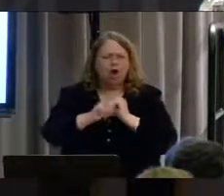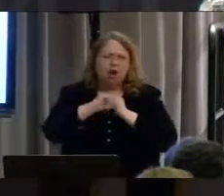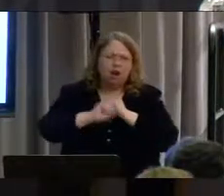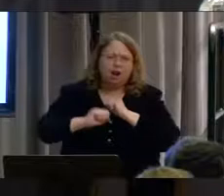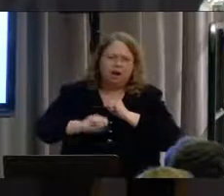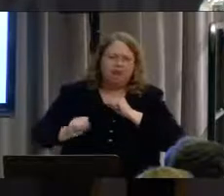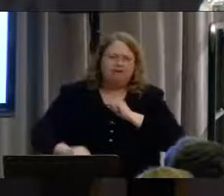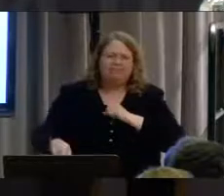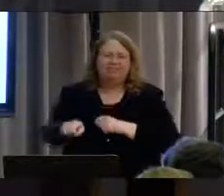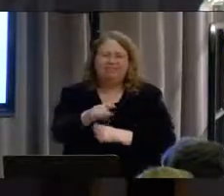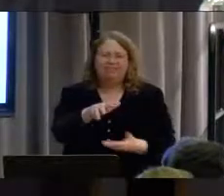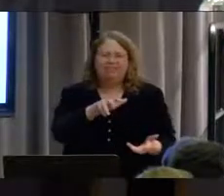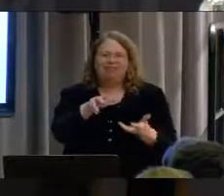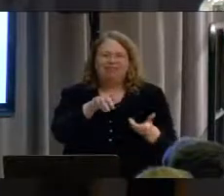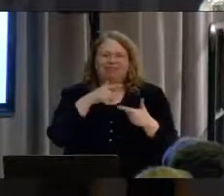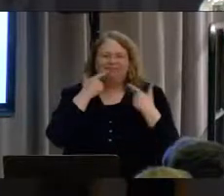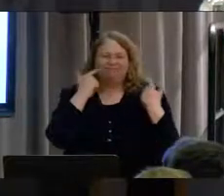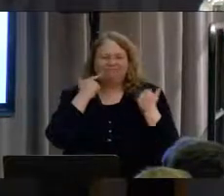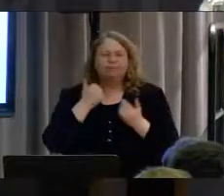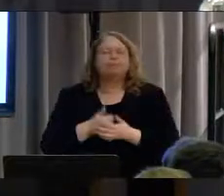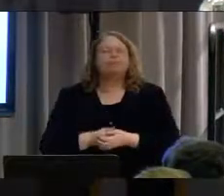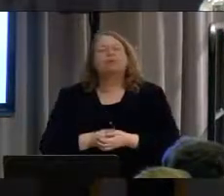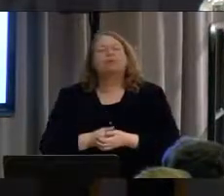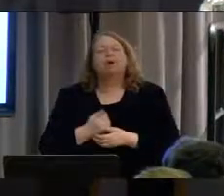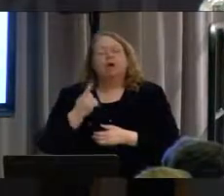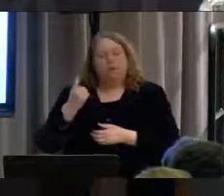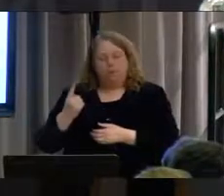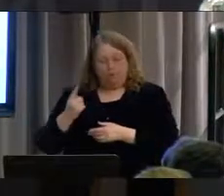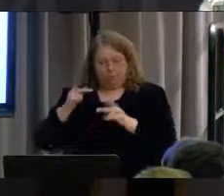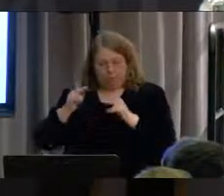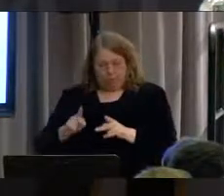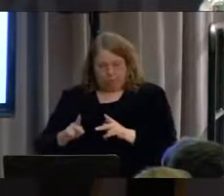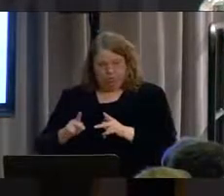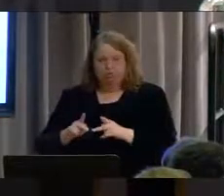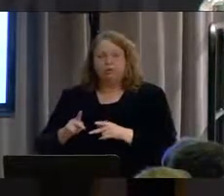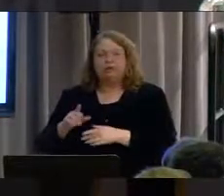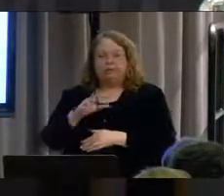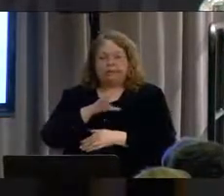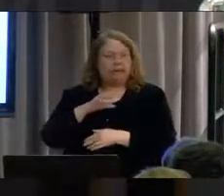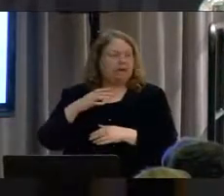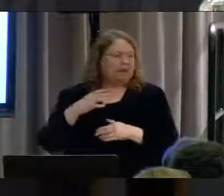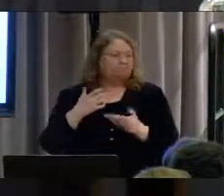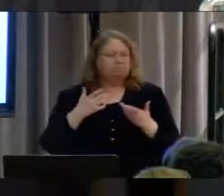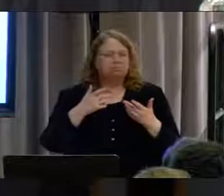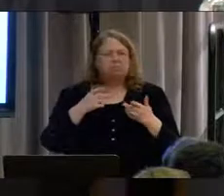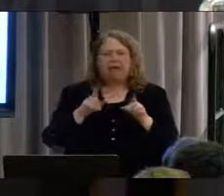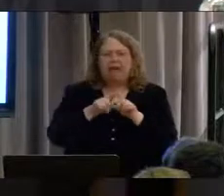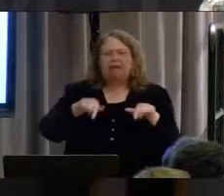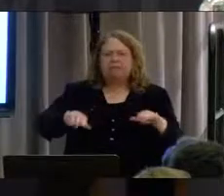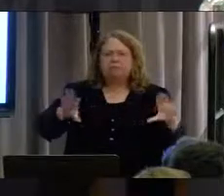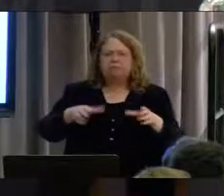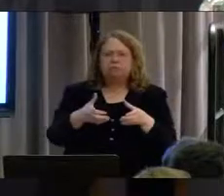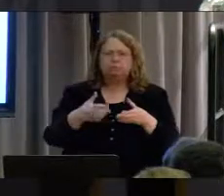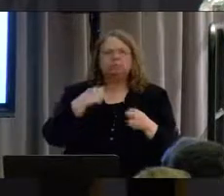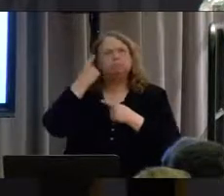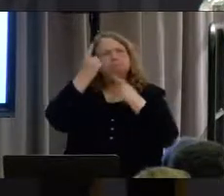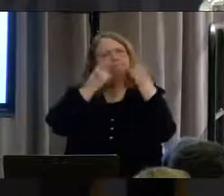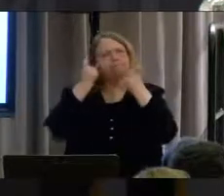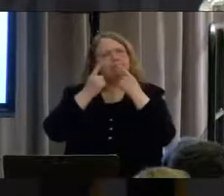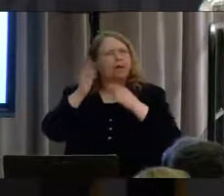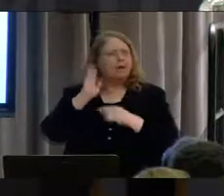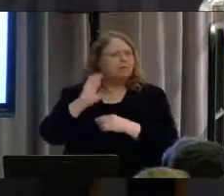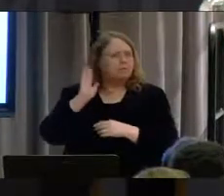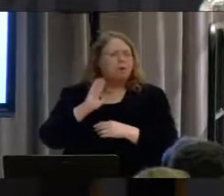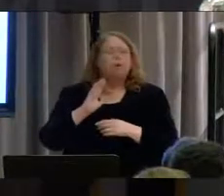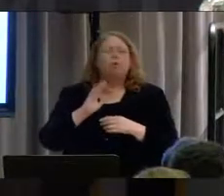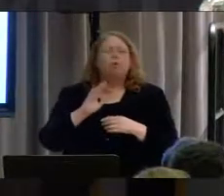Crutcher has asked me to co-chair with Laura Nett Lee a commission such as this for ourselves, and we think back about it. And, of